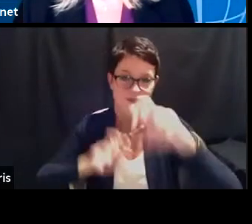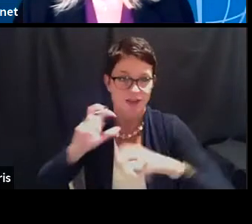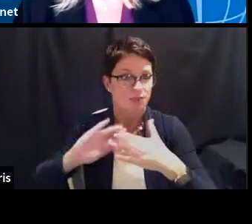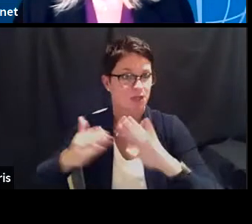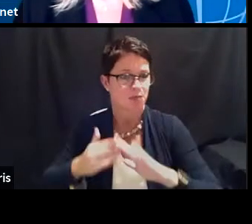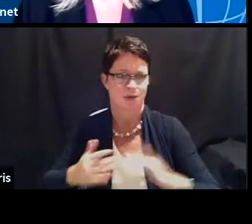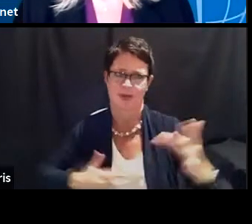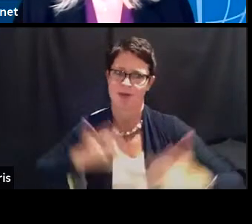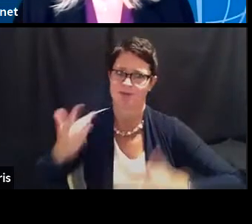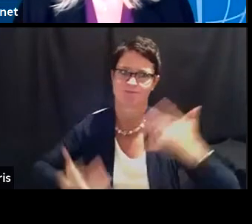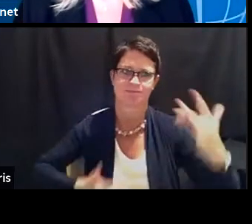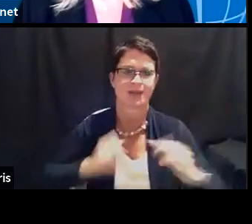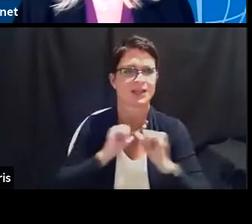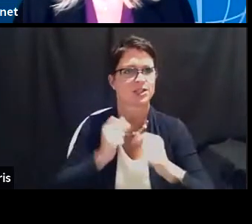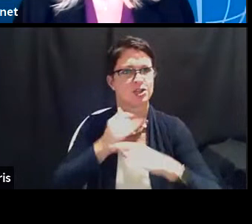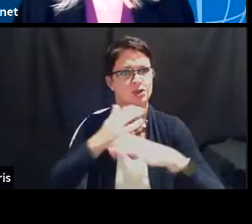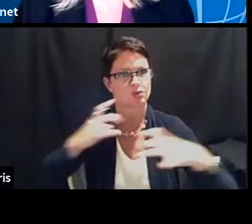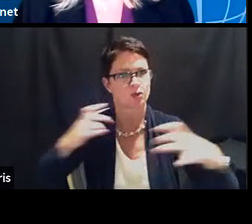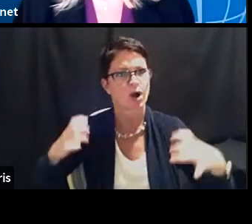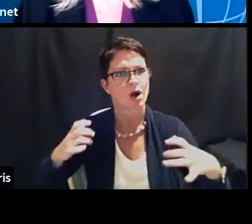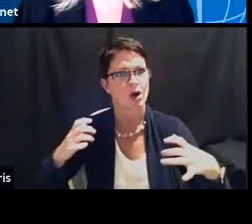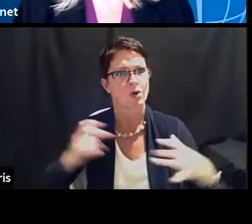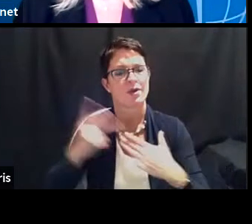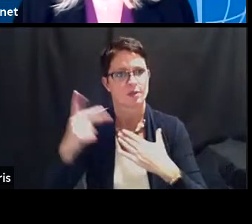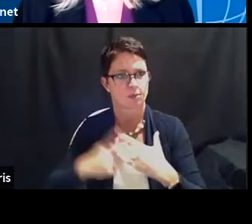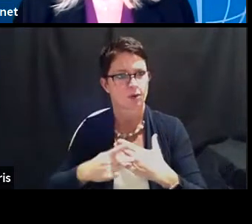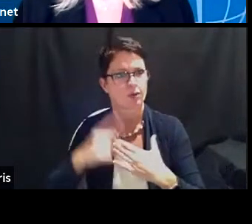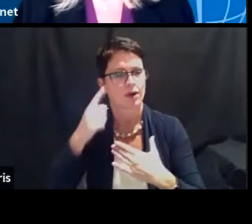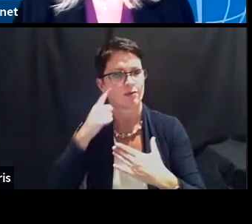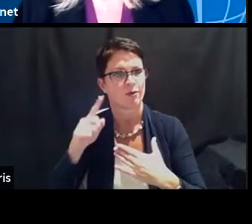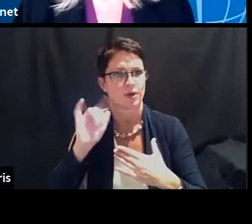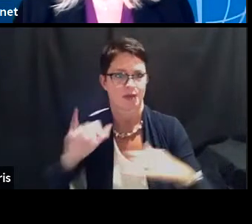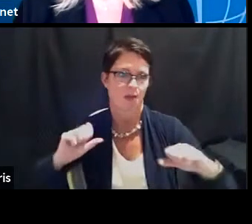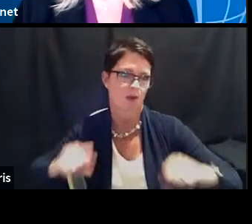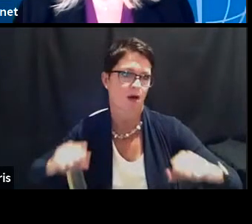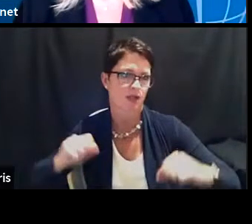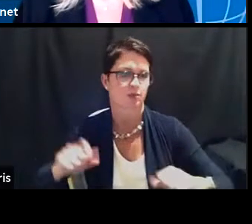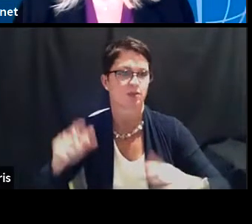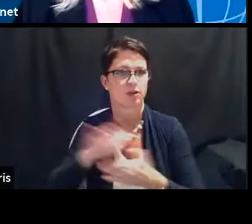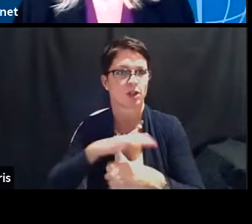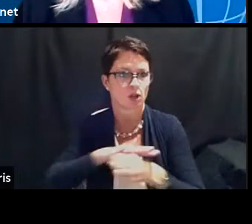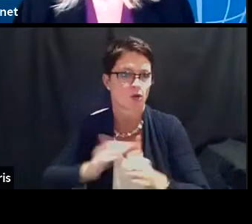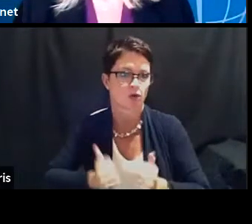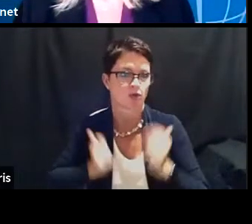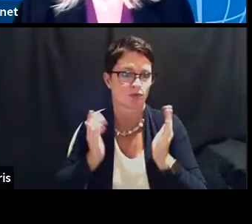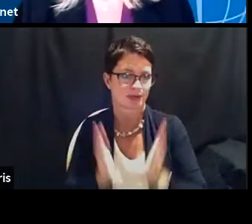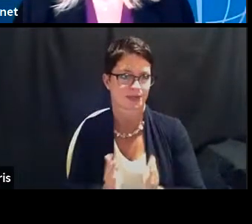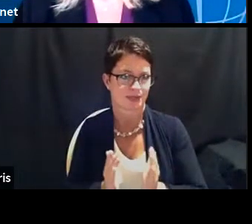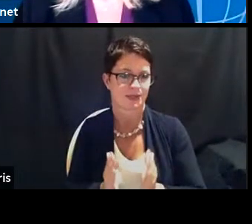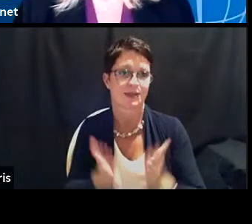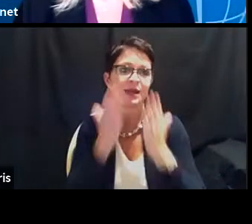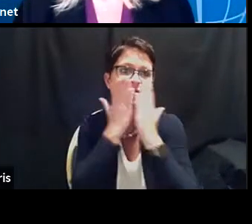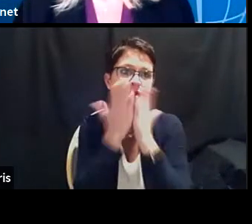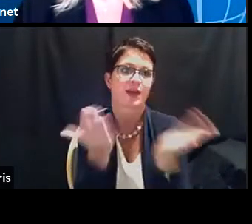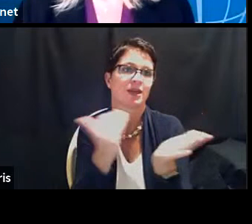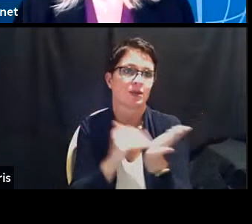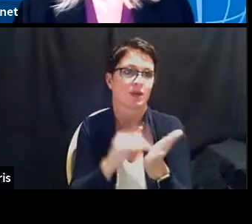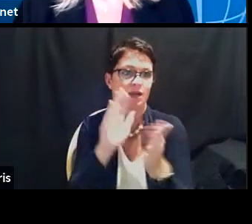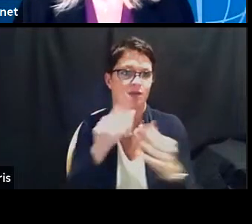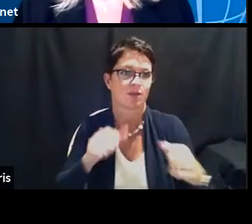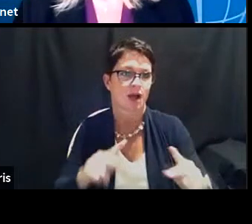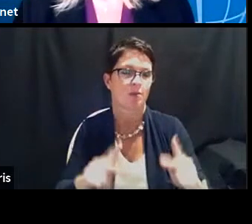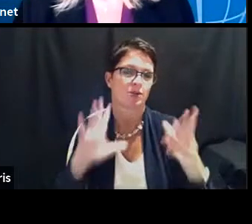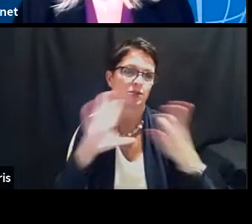communities and to continue growing the pathways to the career opportunities possible for local residents. We thank you again for the opportunity